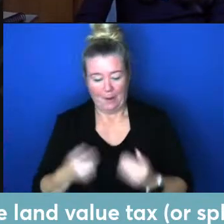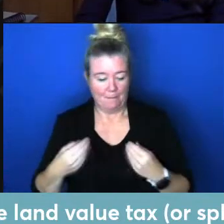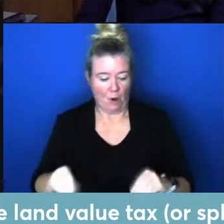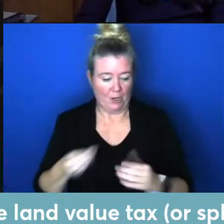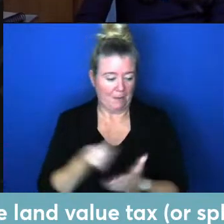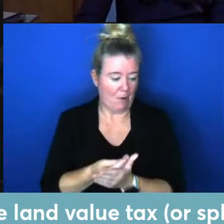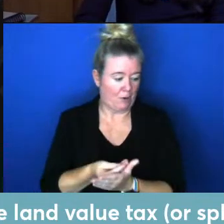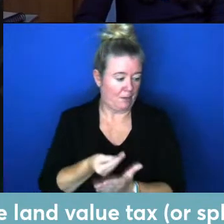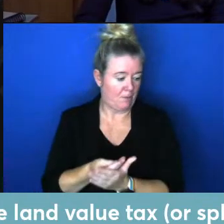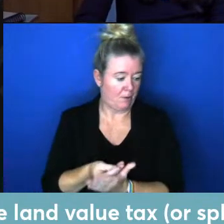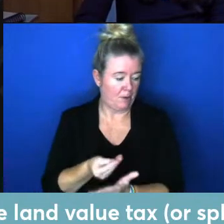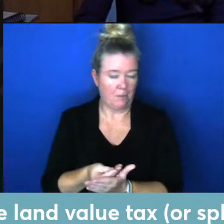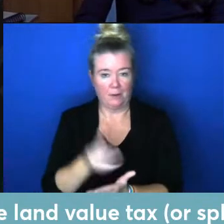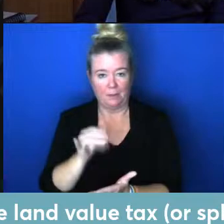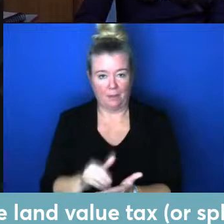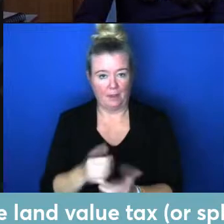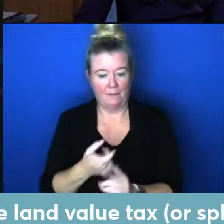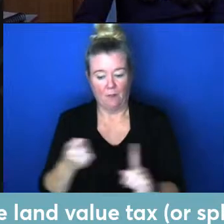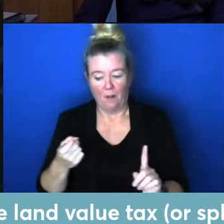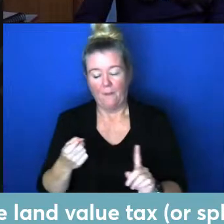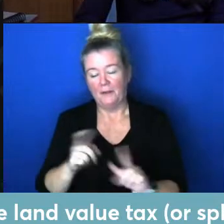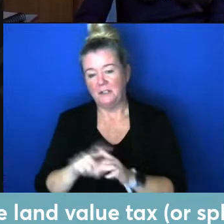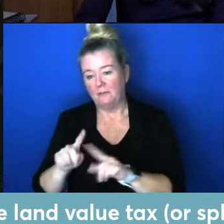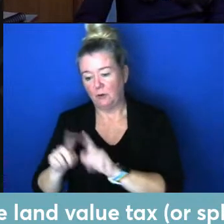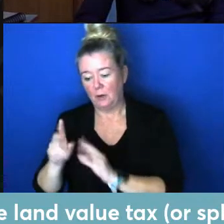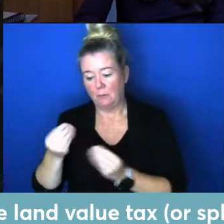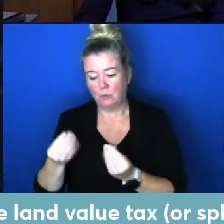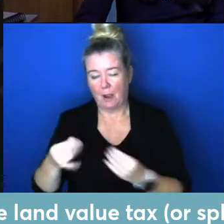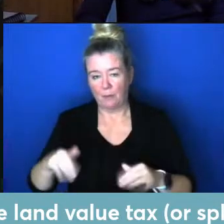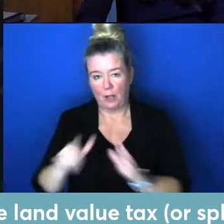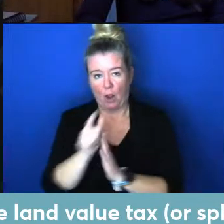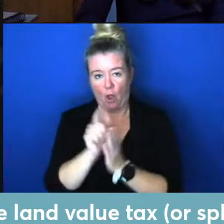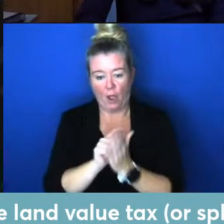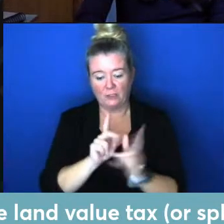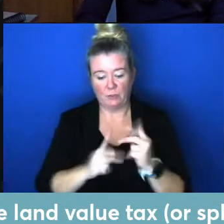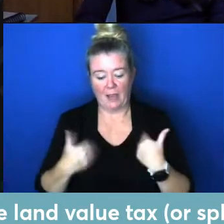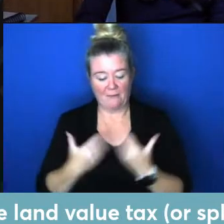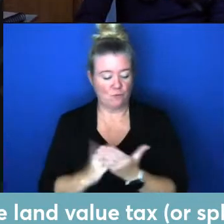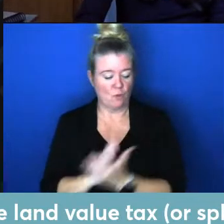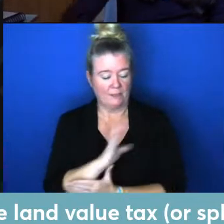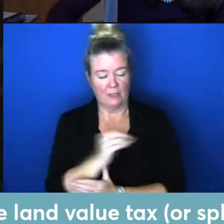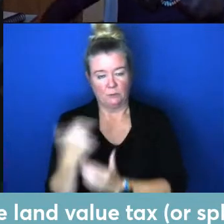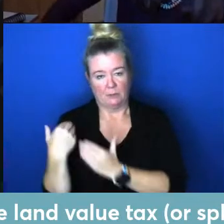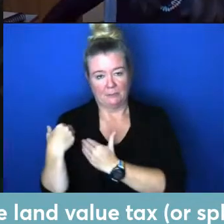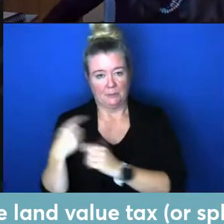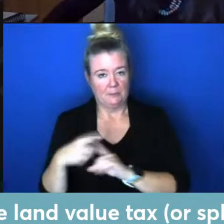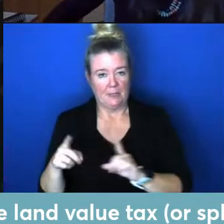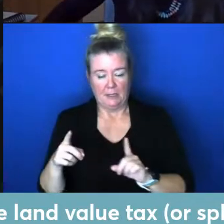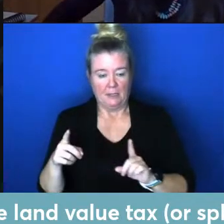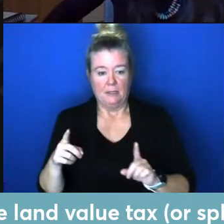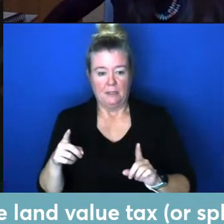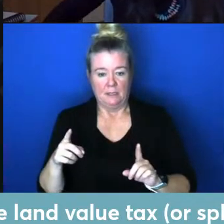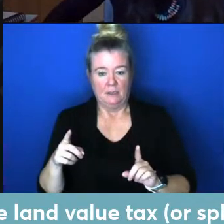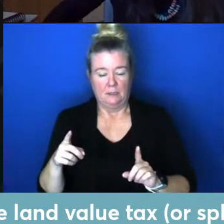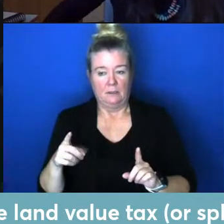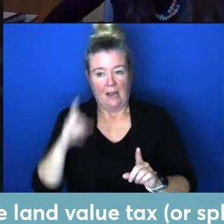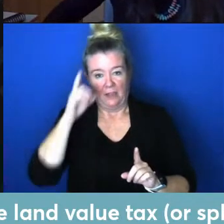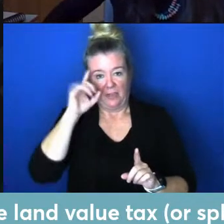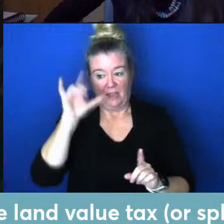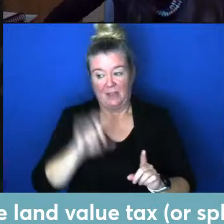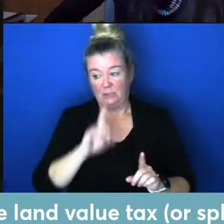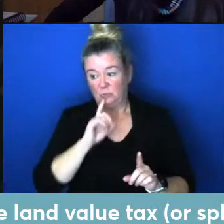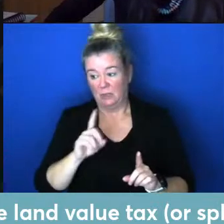through our various property laws, people have certain rights and responsibilities. So I think it's